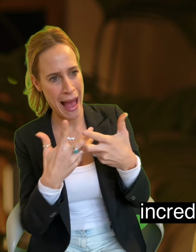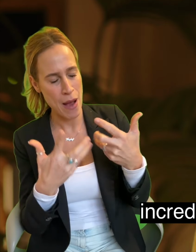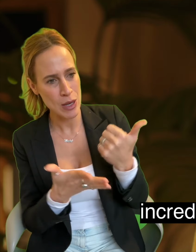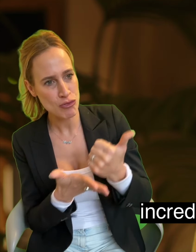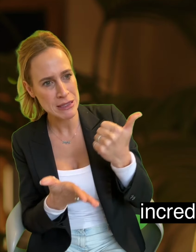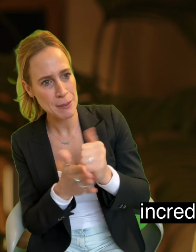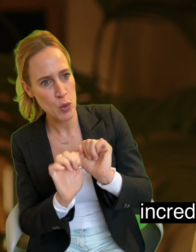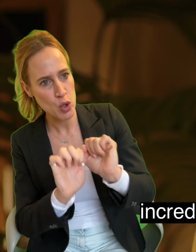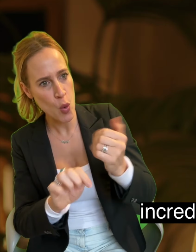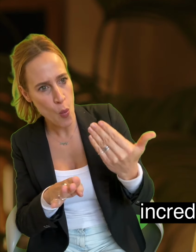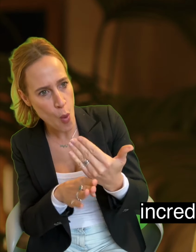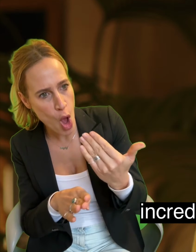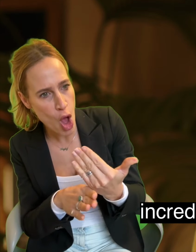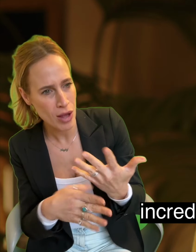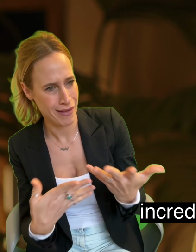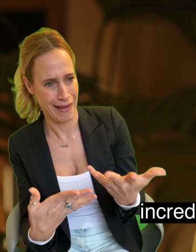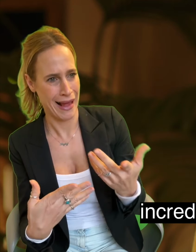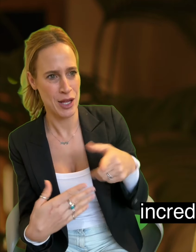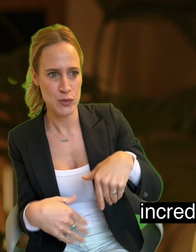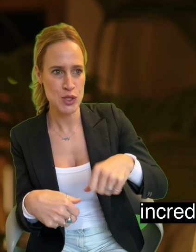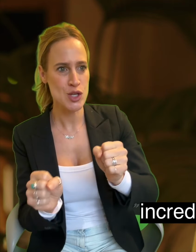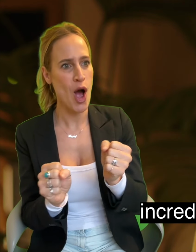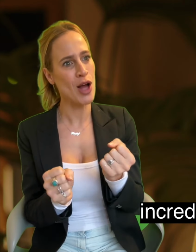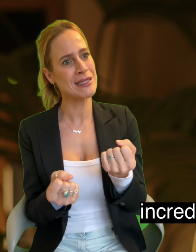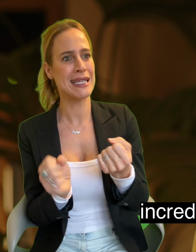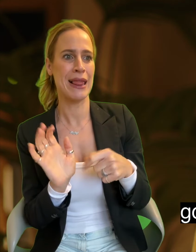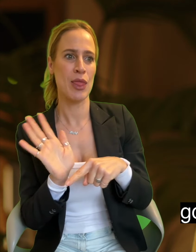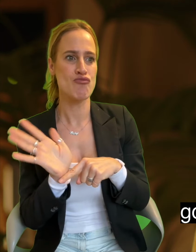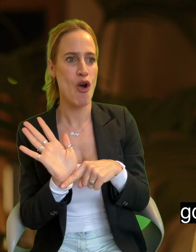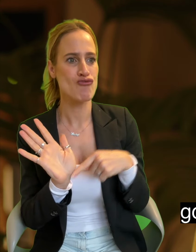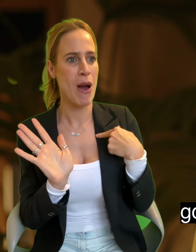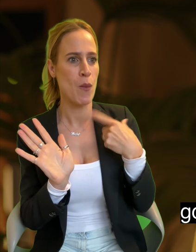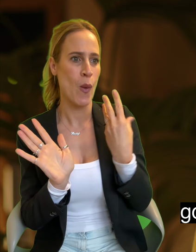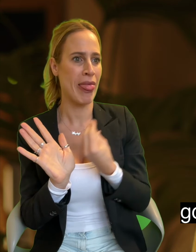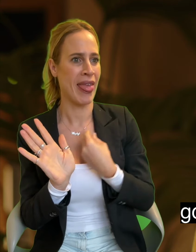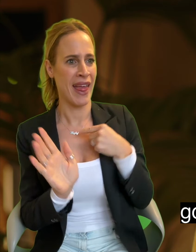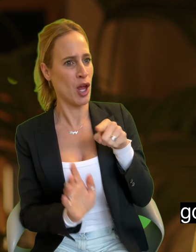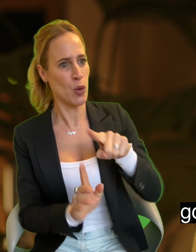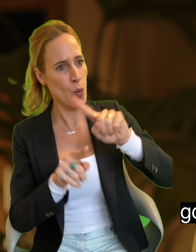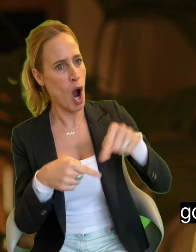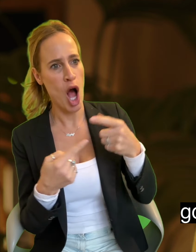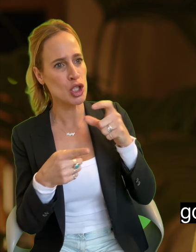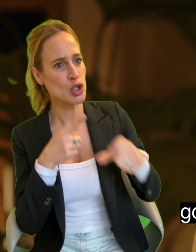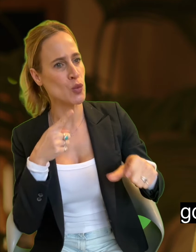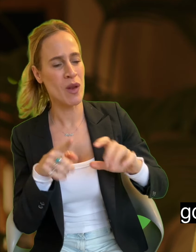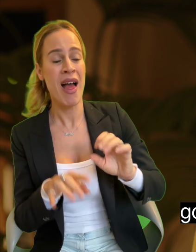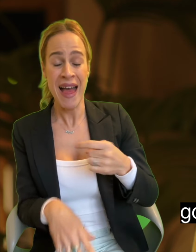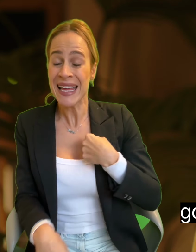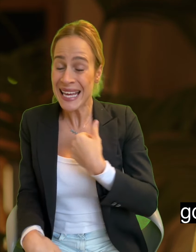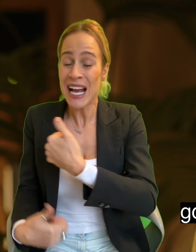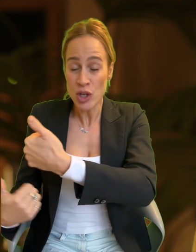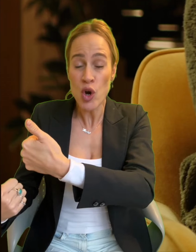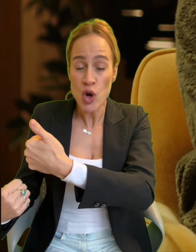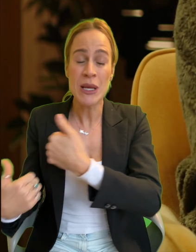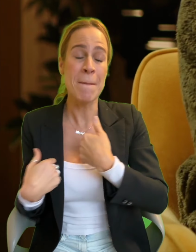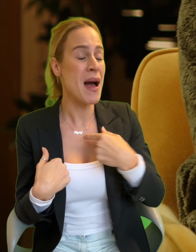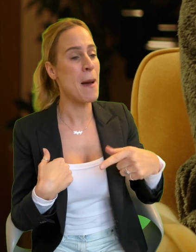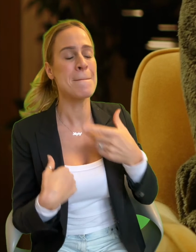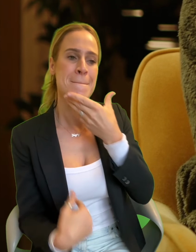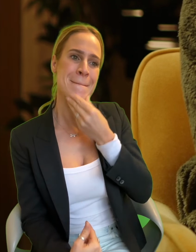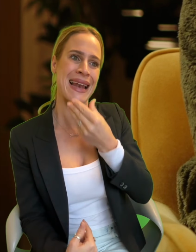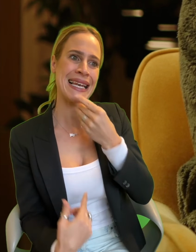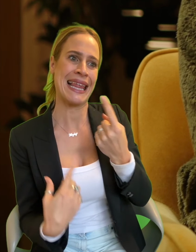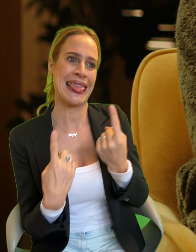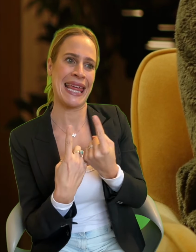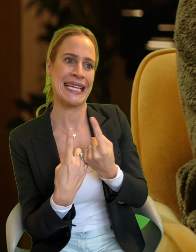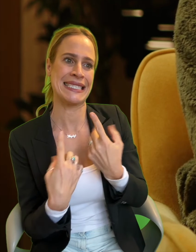incredible and you are, and you're starting this show off with... That stuff, I'm good at my stuff, but at home, like manly stuff, I'm the worst. Can't do